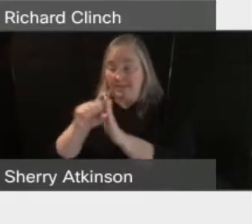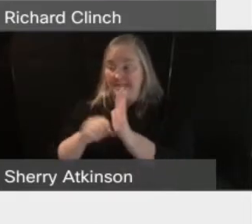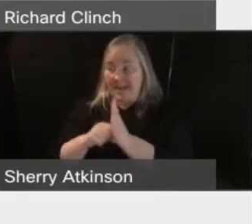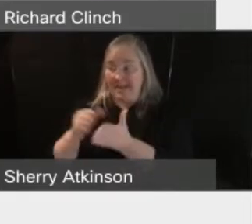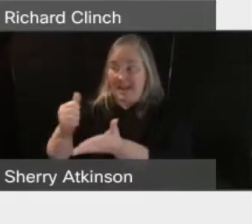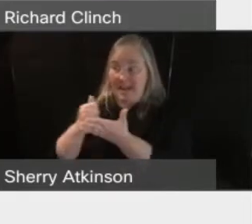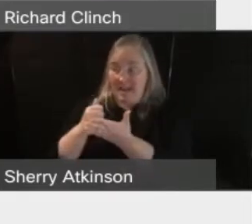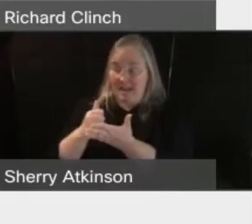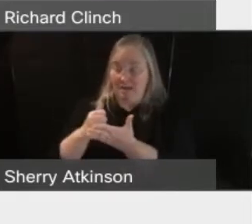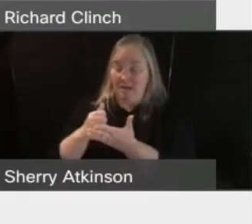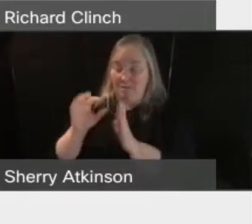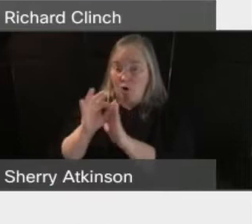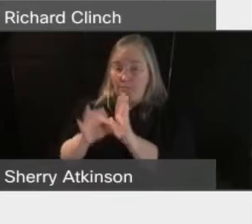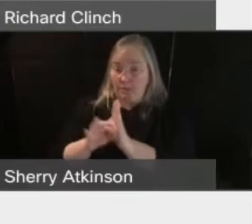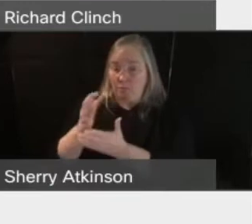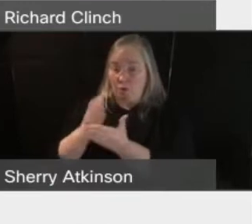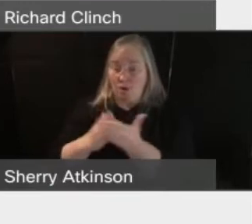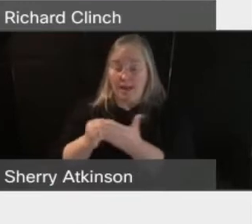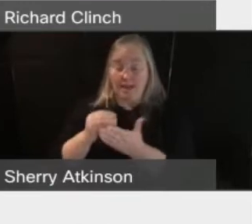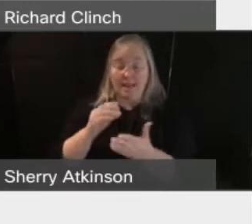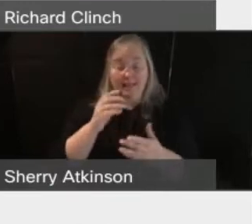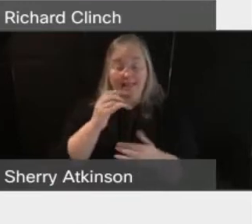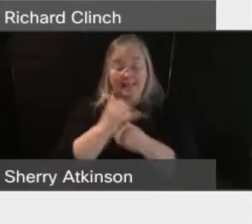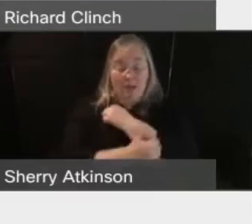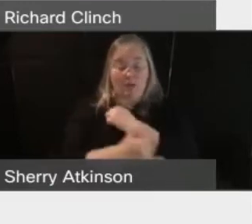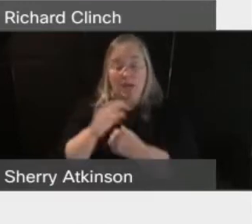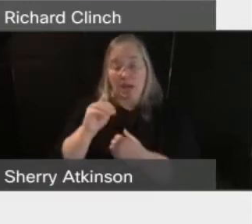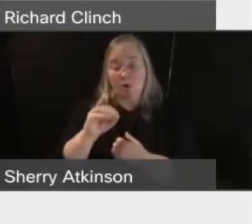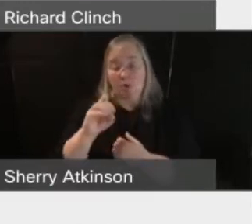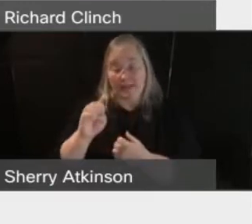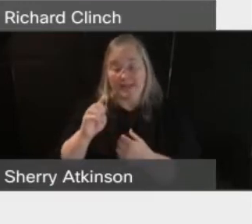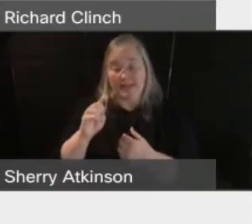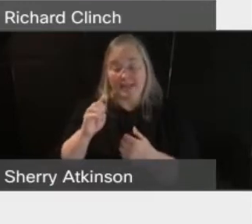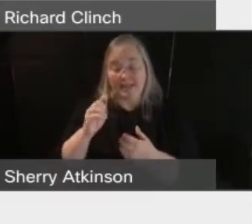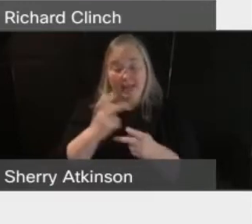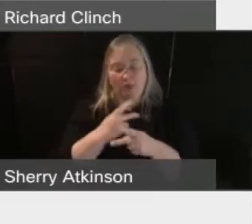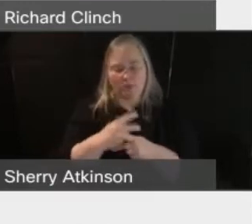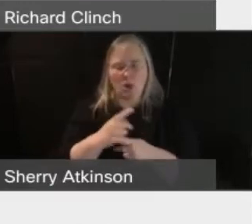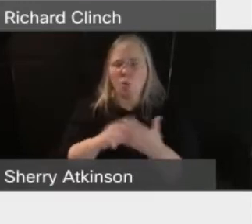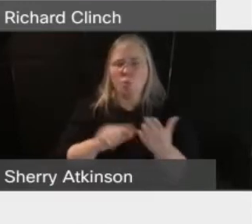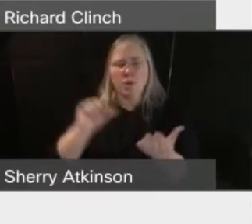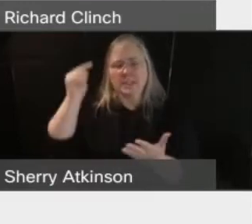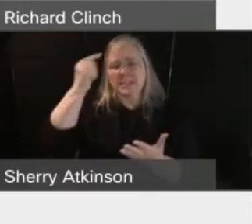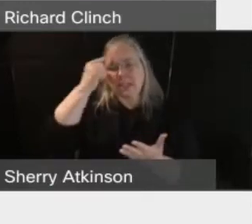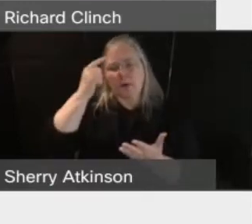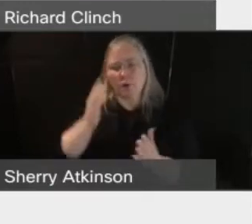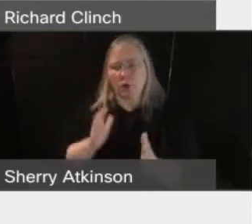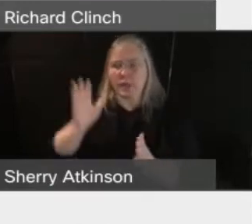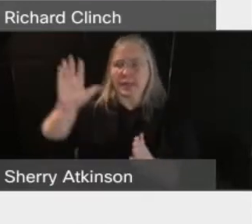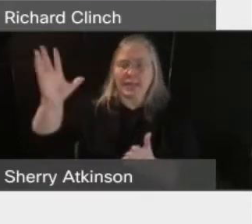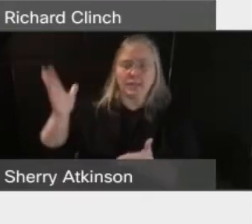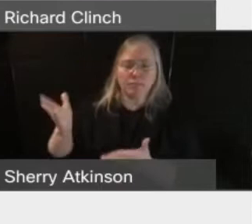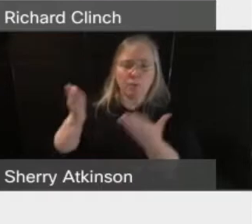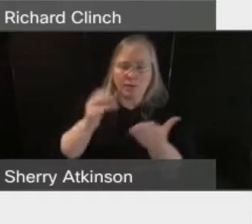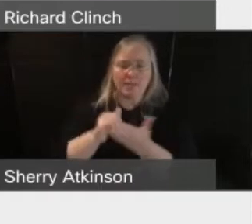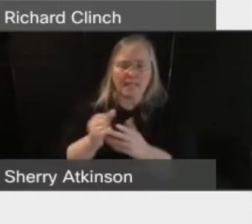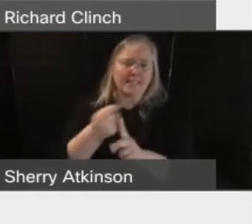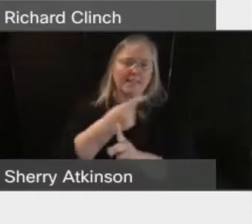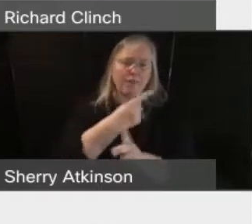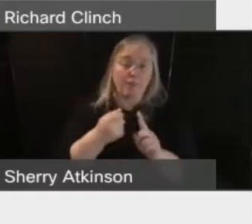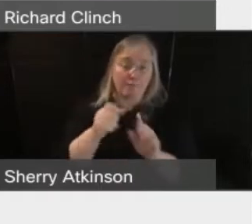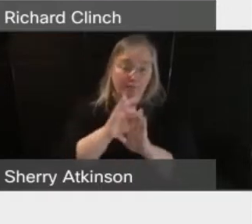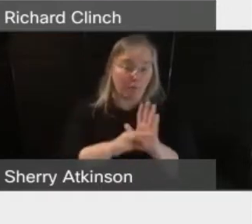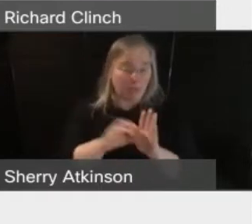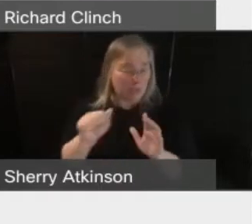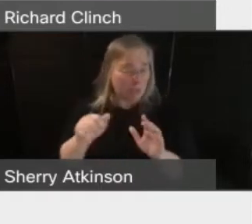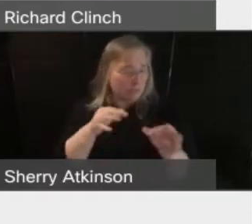county MOE calculation, and what is the governor's proposal, which is sort of different from that formula? Could you just clarify? Thank